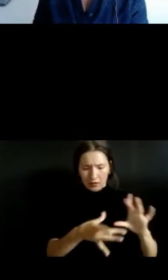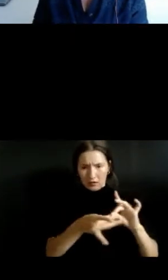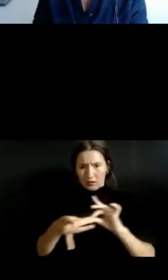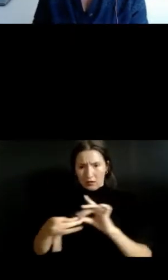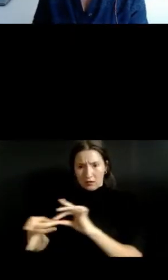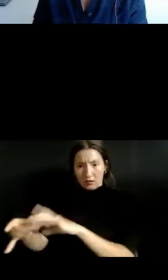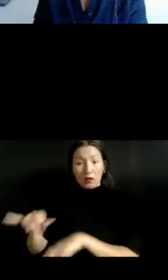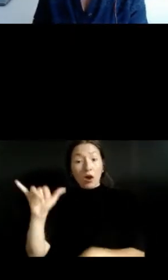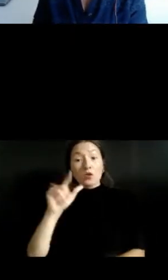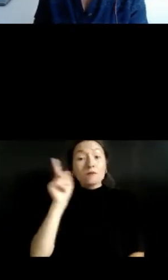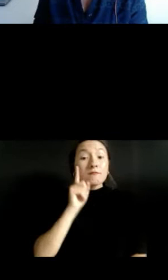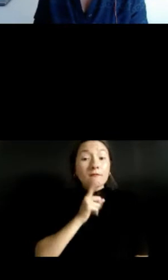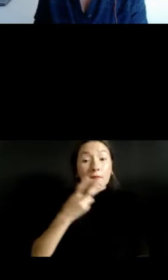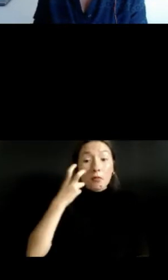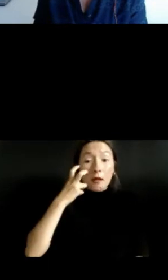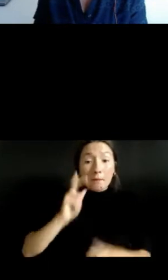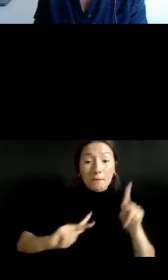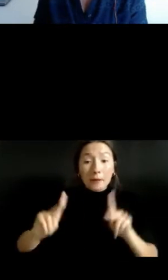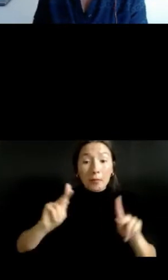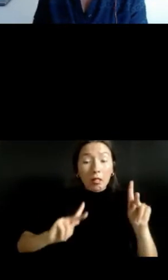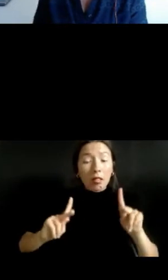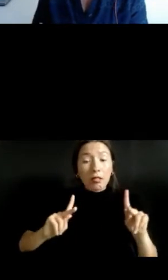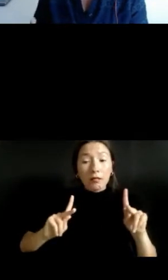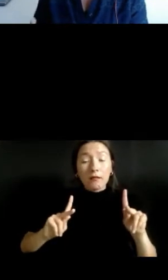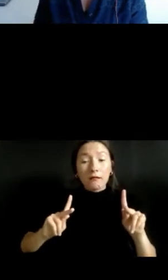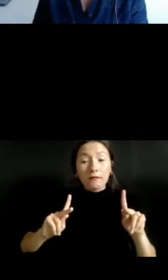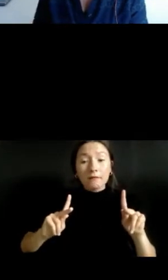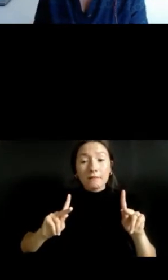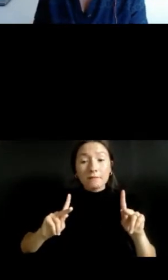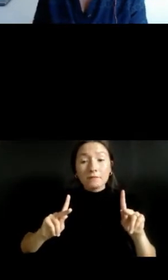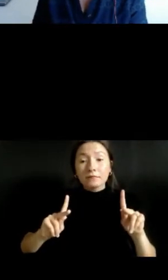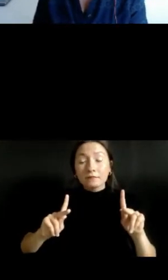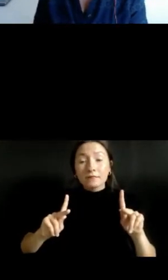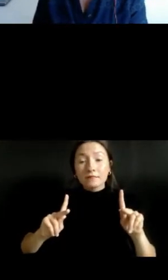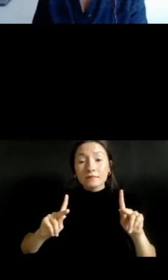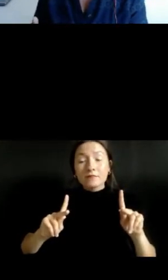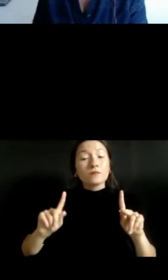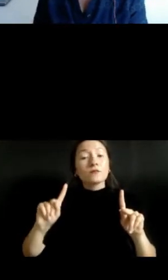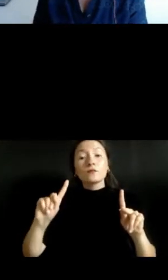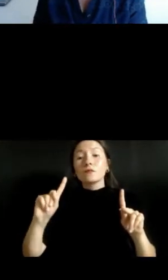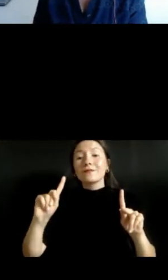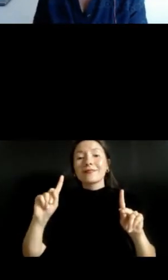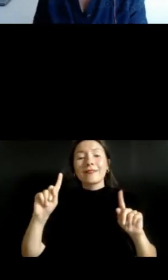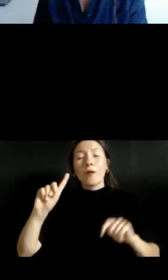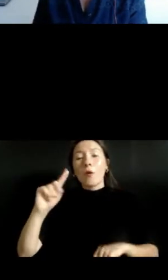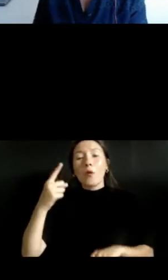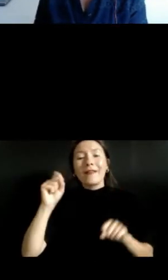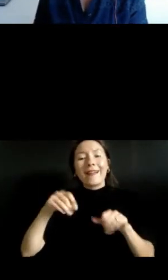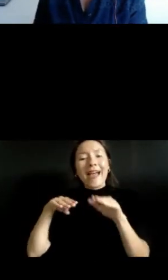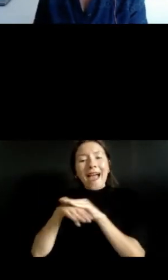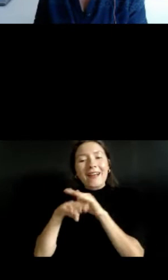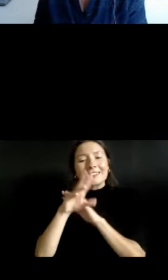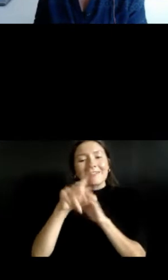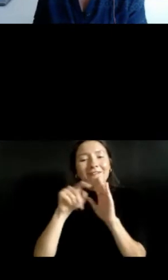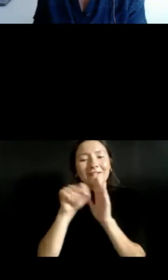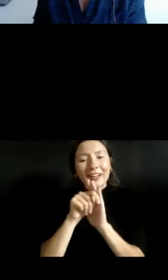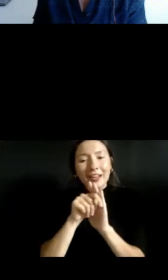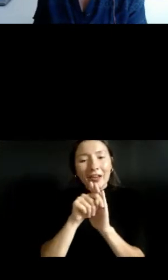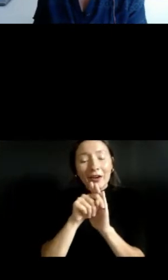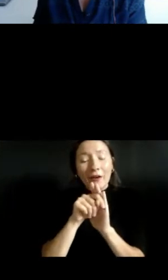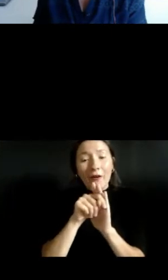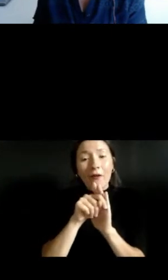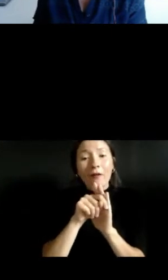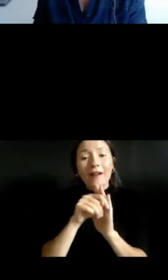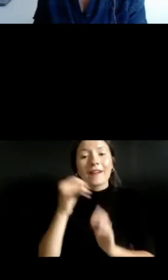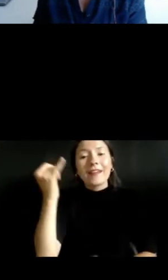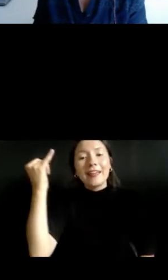access the content of the video if you provide a descriptive transcript which they can interpret using Braille display. And